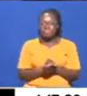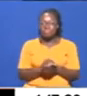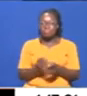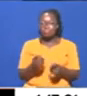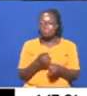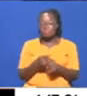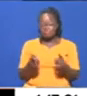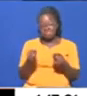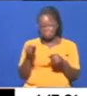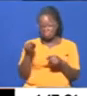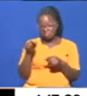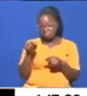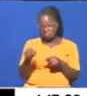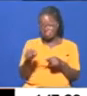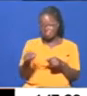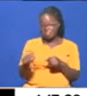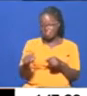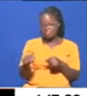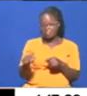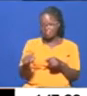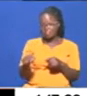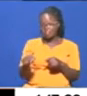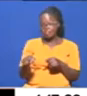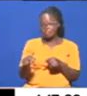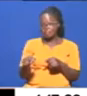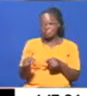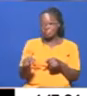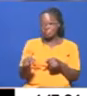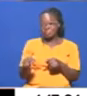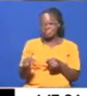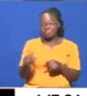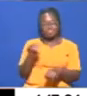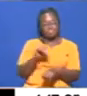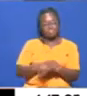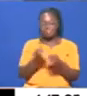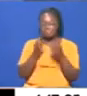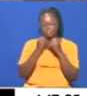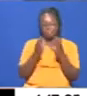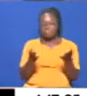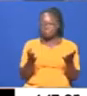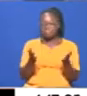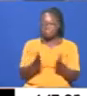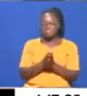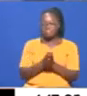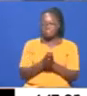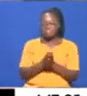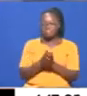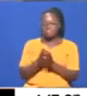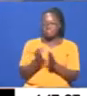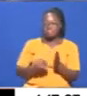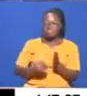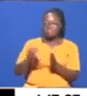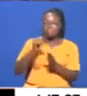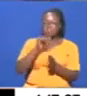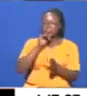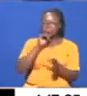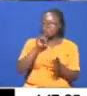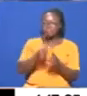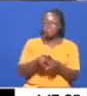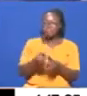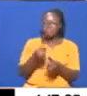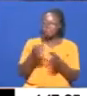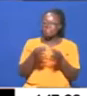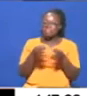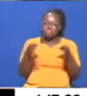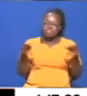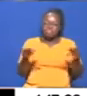hapo penye kijana hako si mzuri. Tom's elder brother Stephen Aliwa says though the long wait